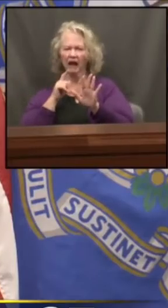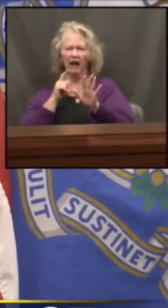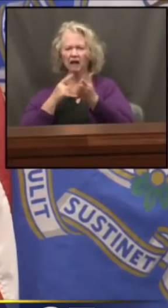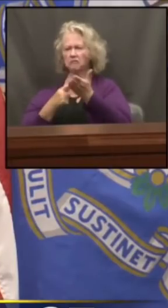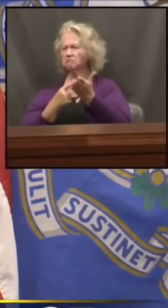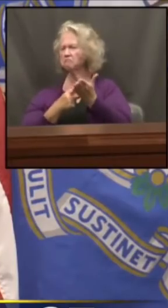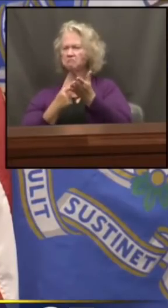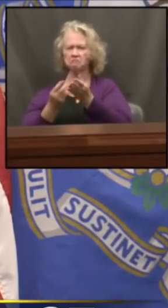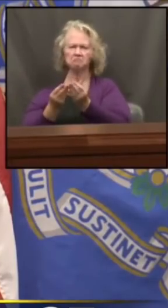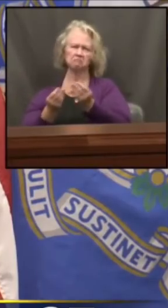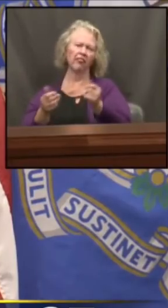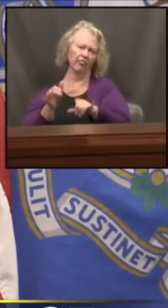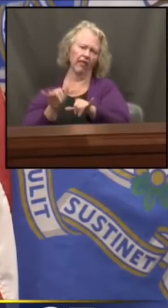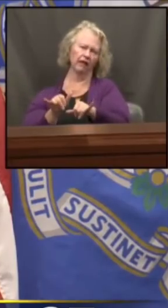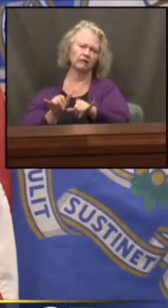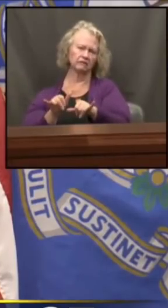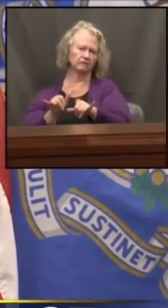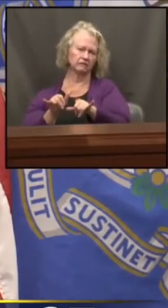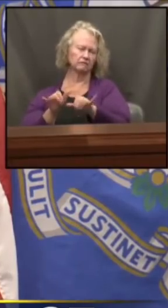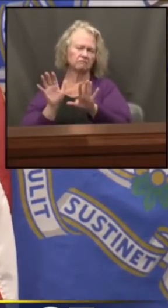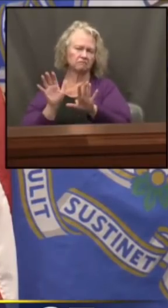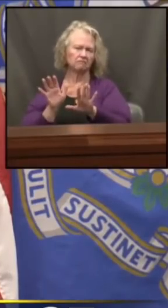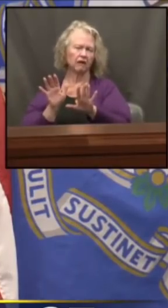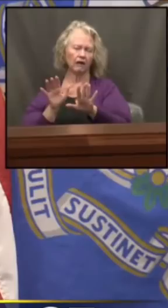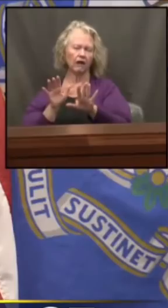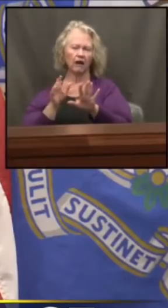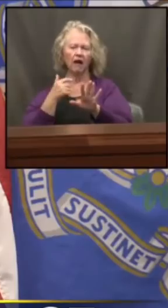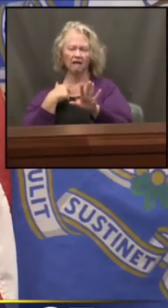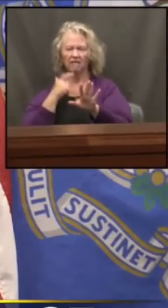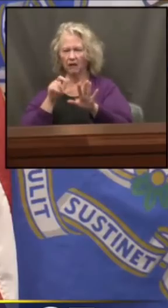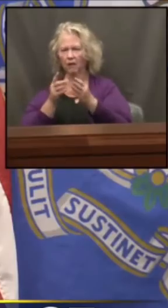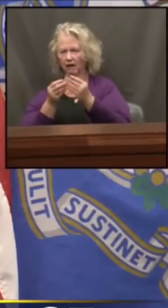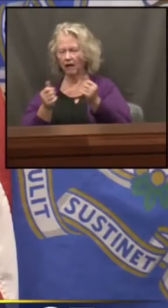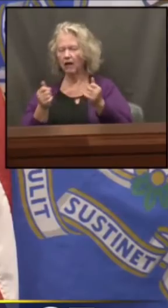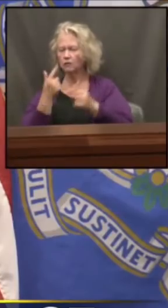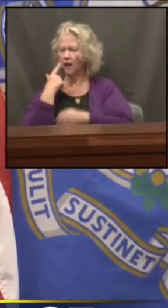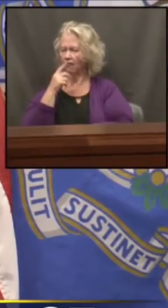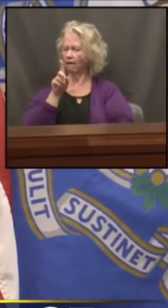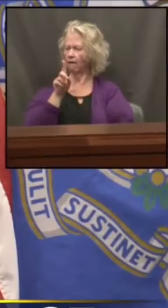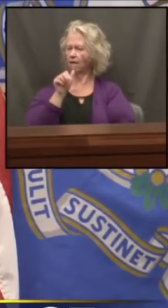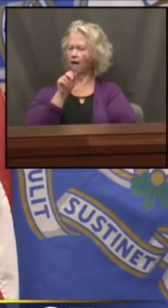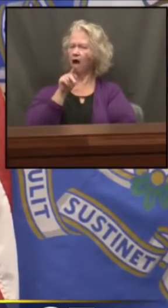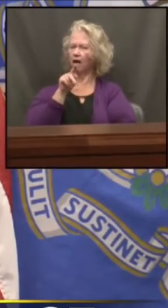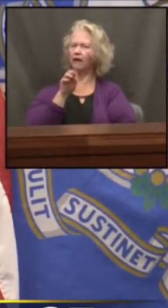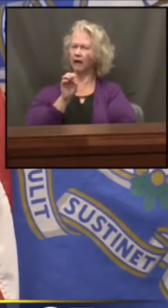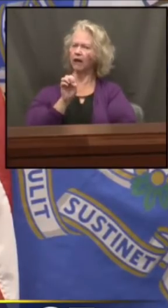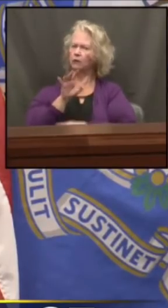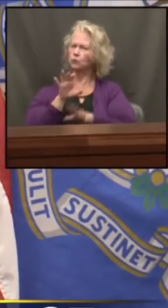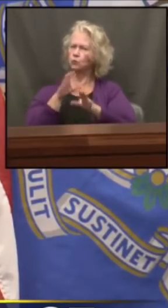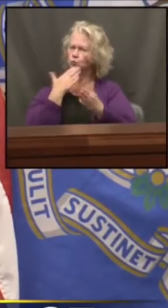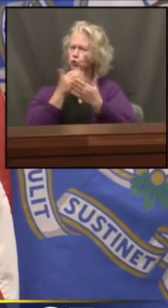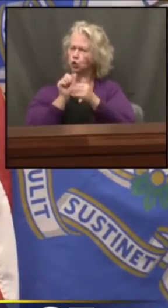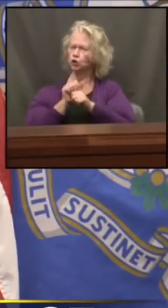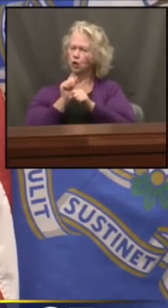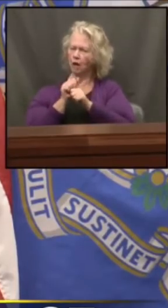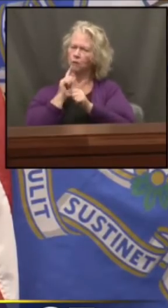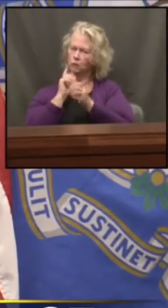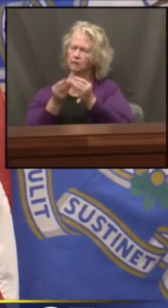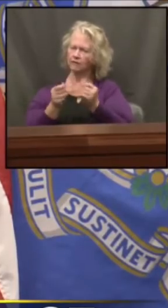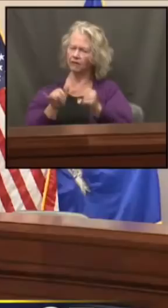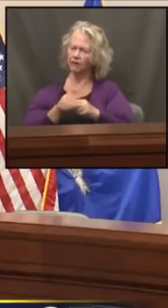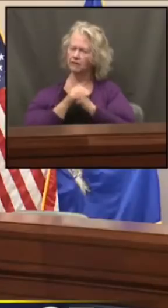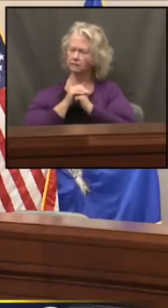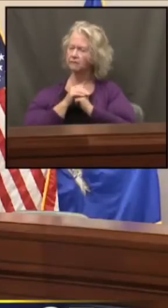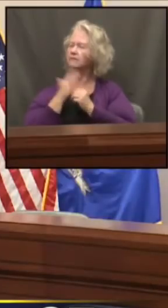without, causing a lot of distress. So I think Dante's pursuing this pretty effectively. Thank